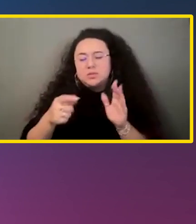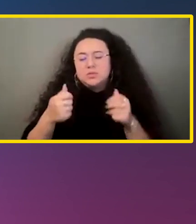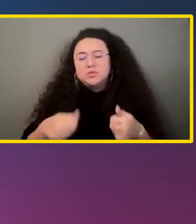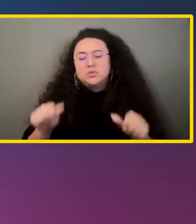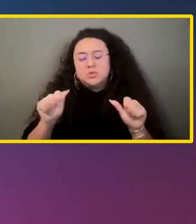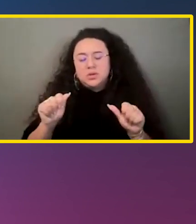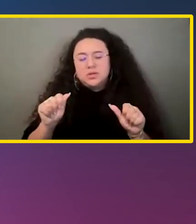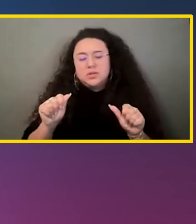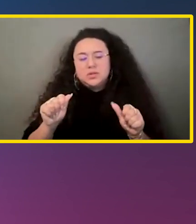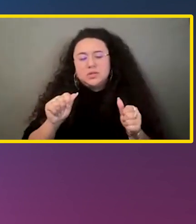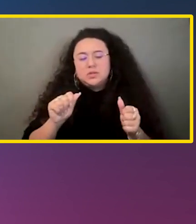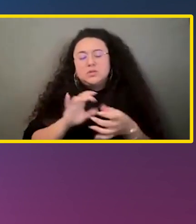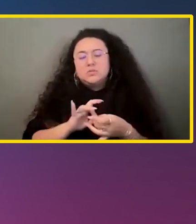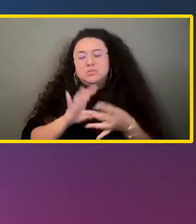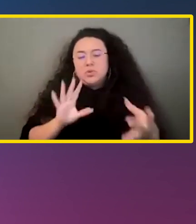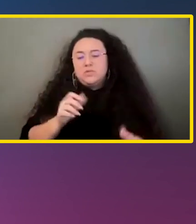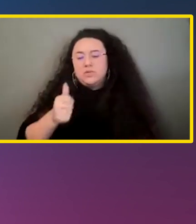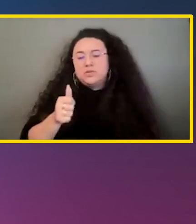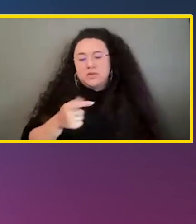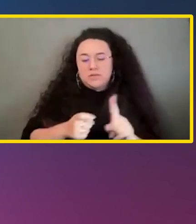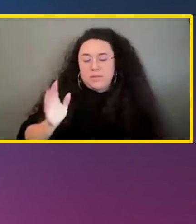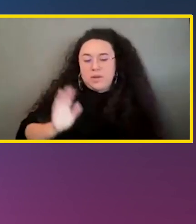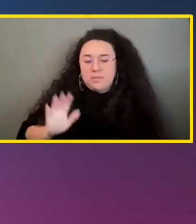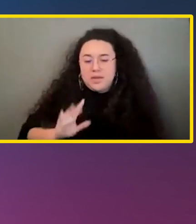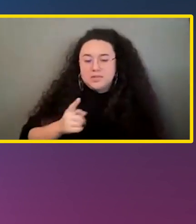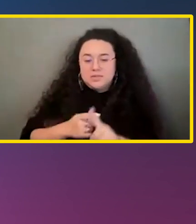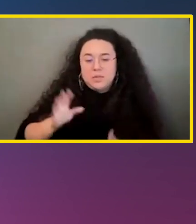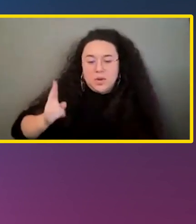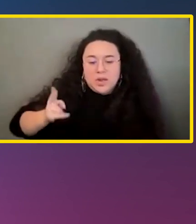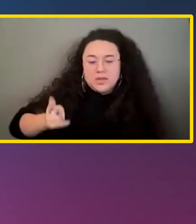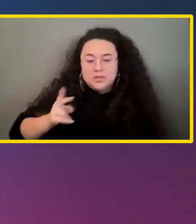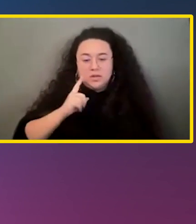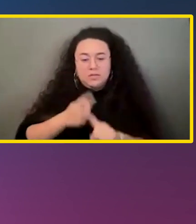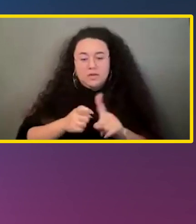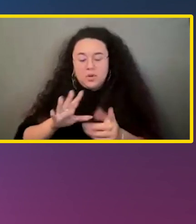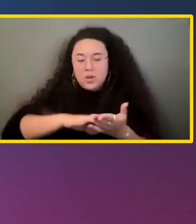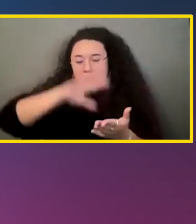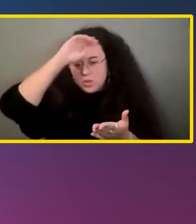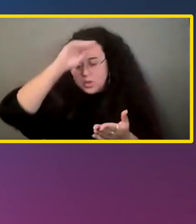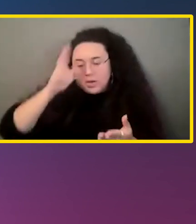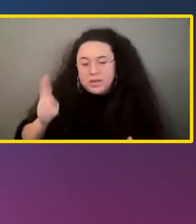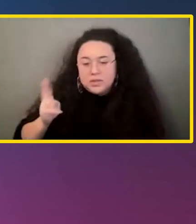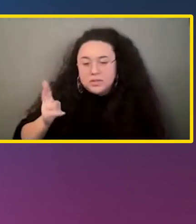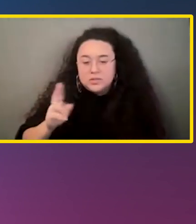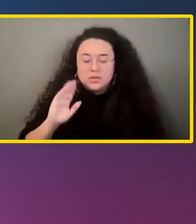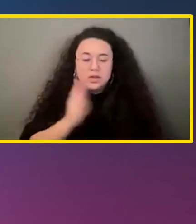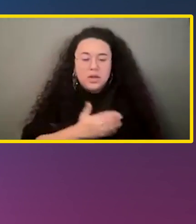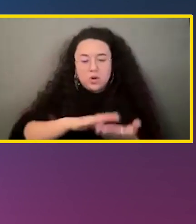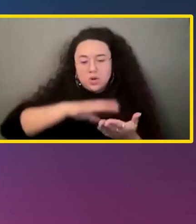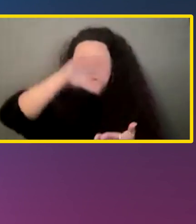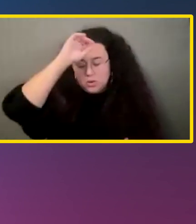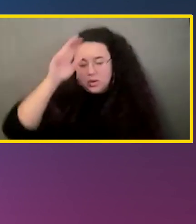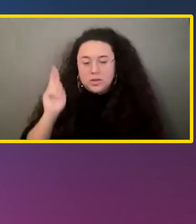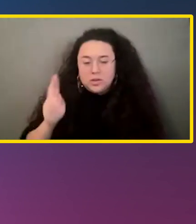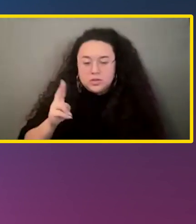to divorce yourself from your past, from your history, from your learning history. And our learning history shapes